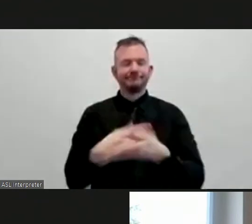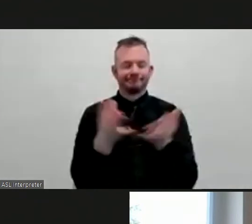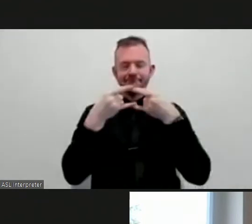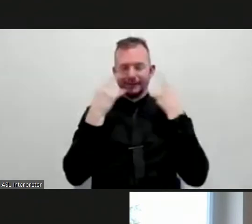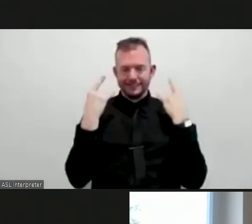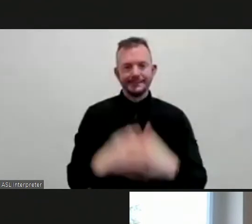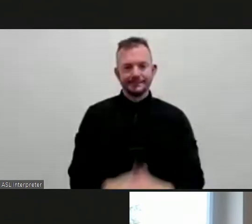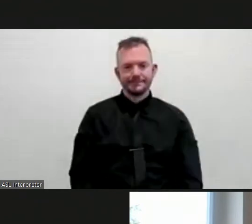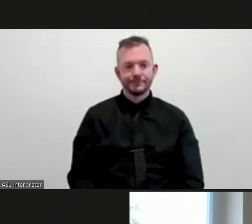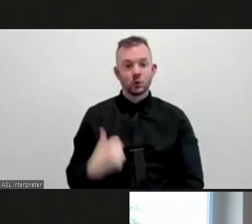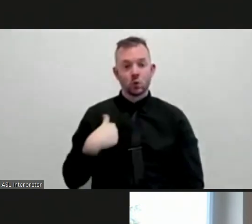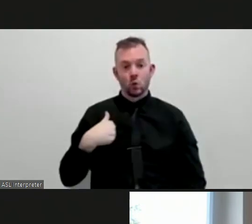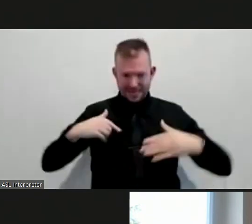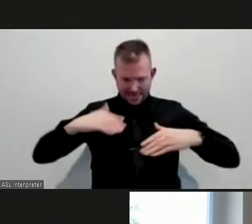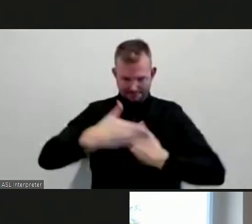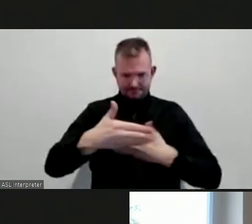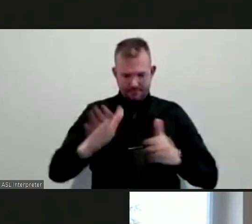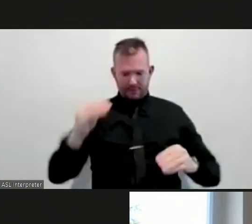the staff.